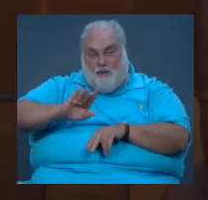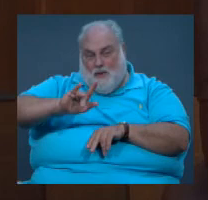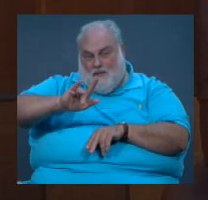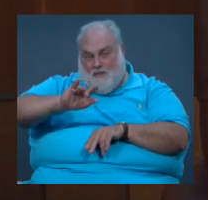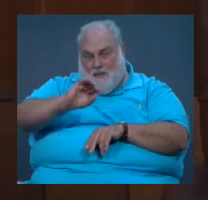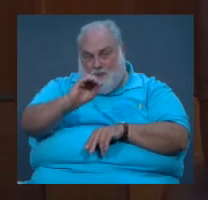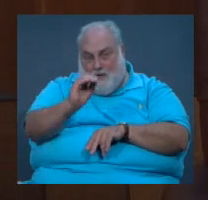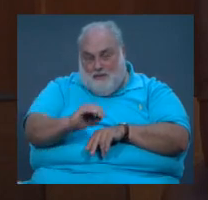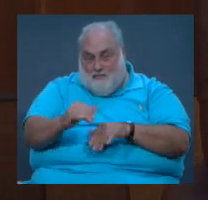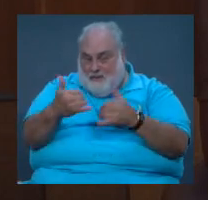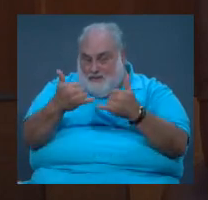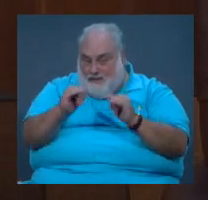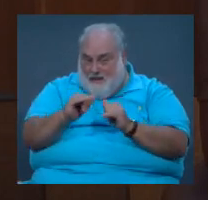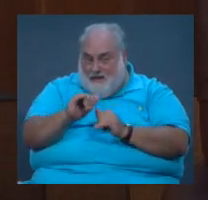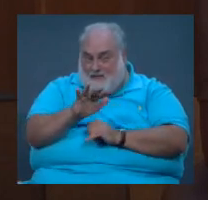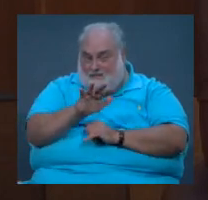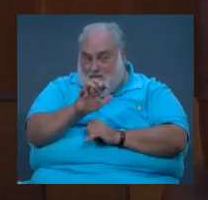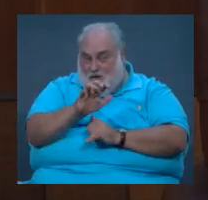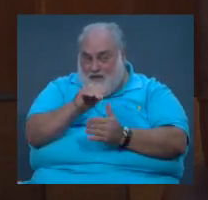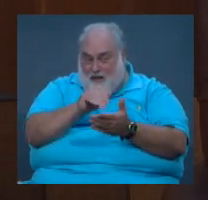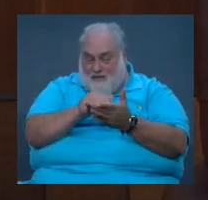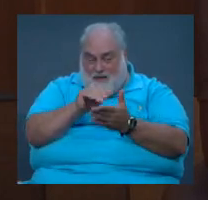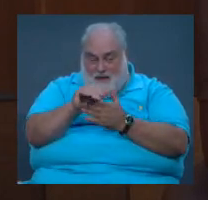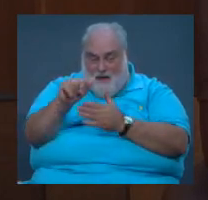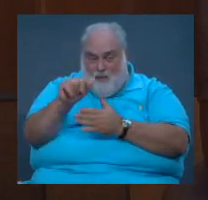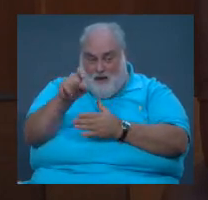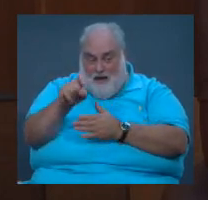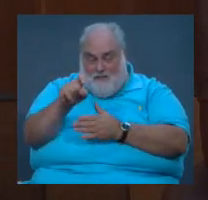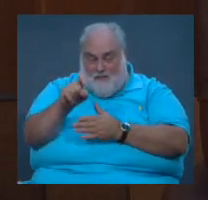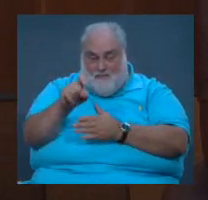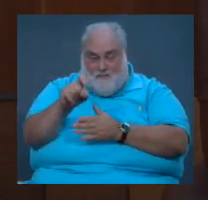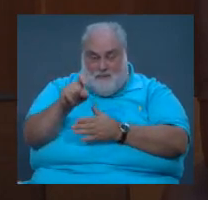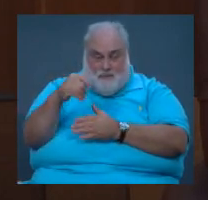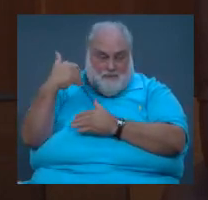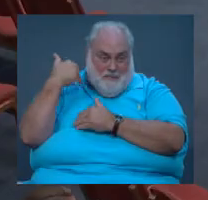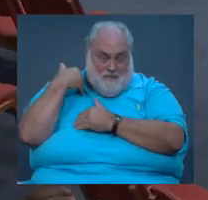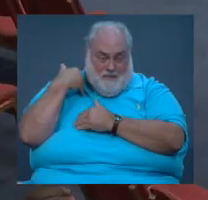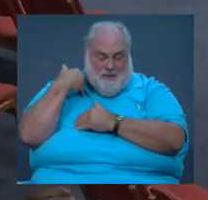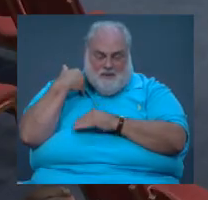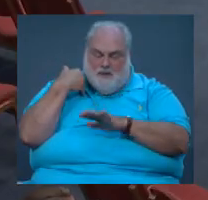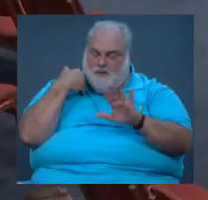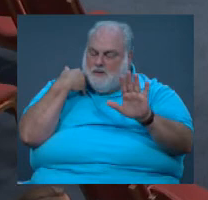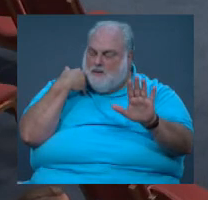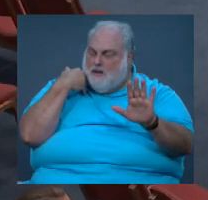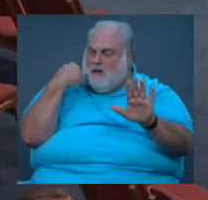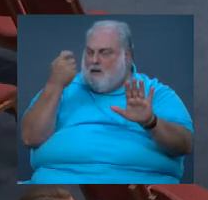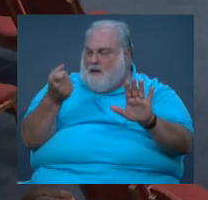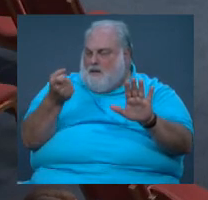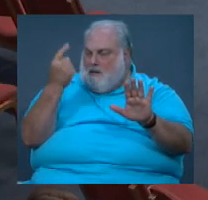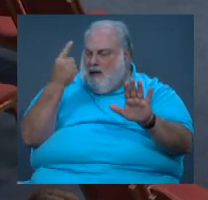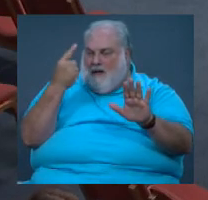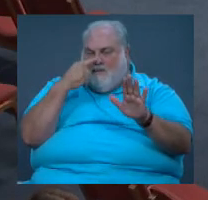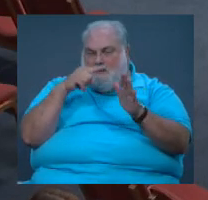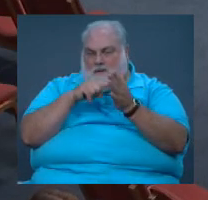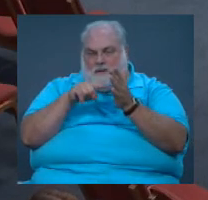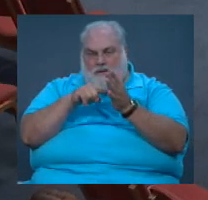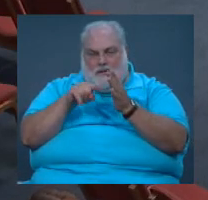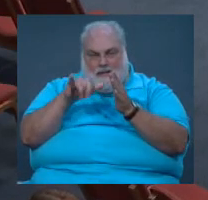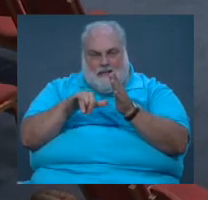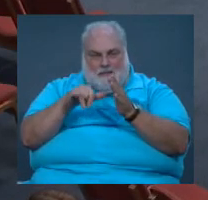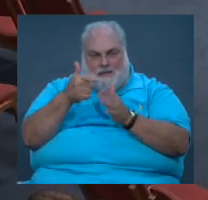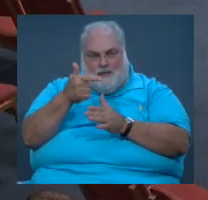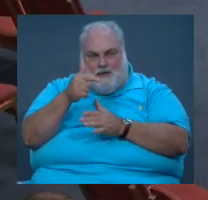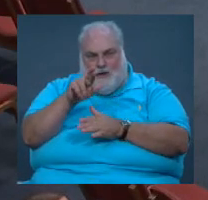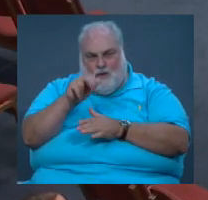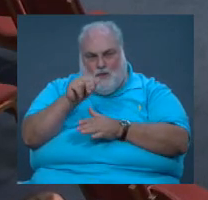25%. But that's still $500,000 that we have to account for. I understand all that, so I guess I'm gonna have to do this research myself into these